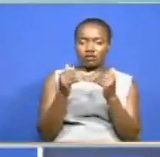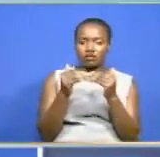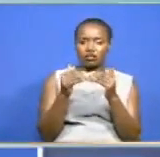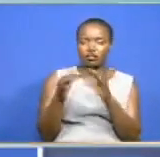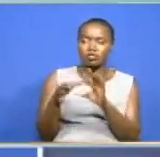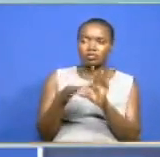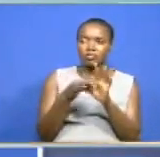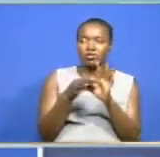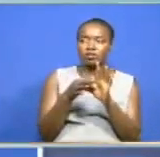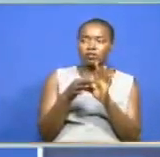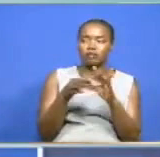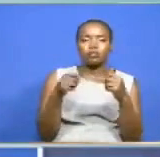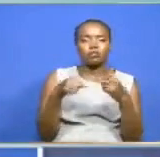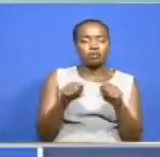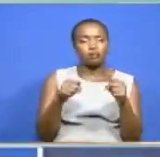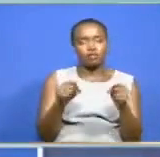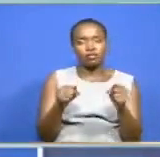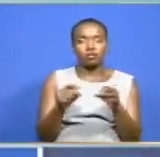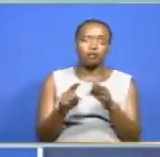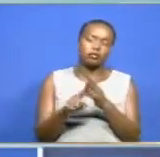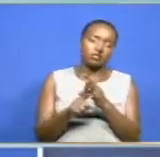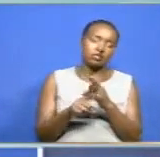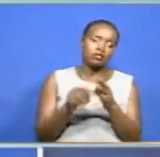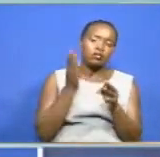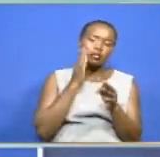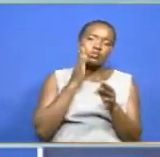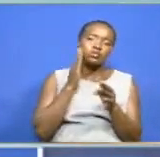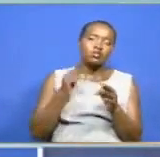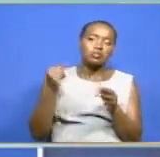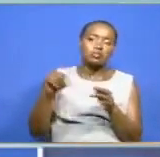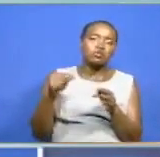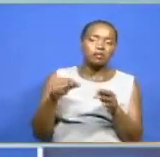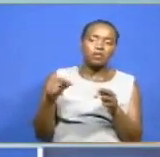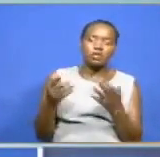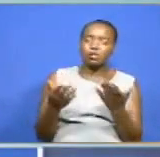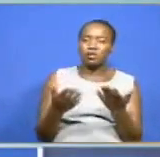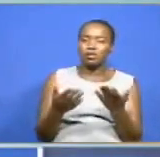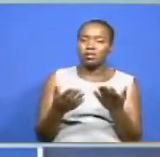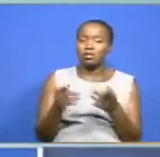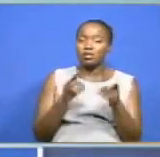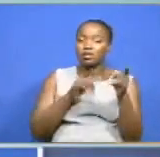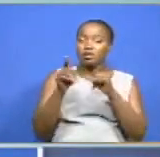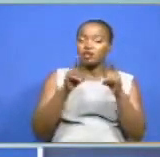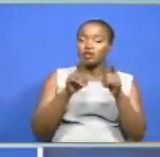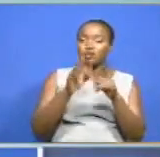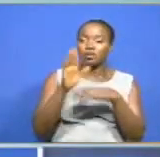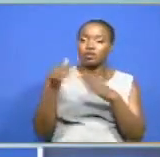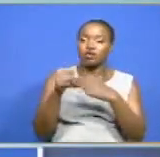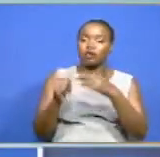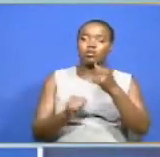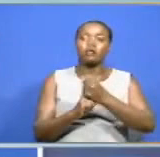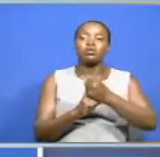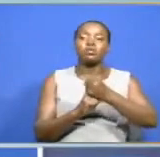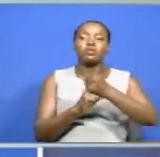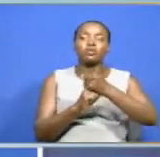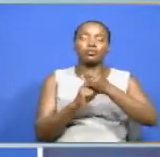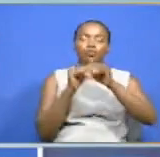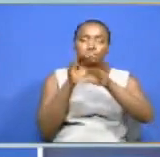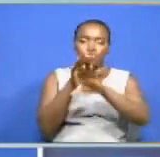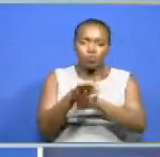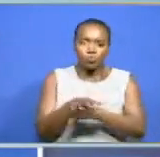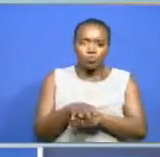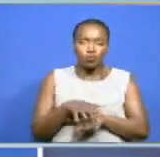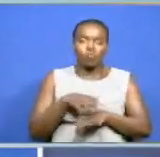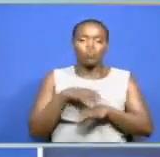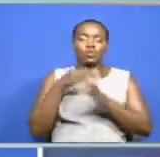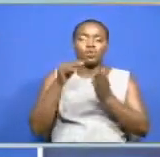of border borders, cooperatives of mama mboga. And so it's a journey. We will go walk with them slowly so that they can be able